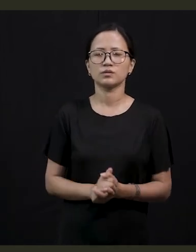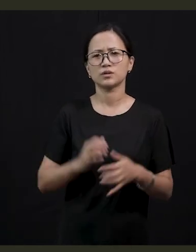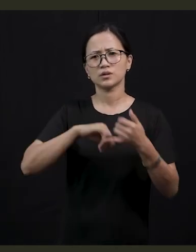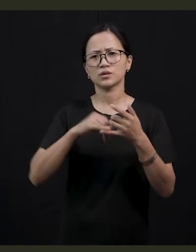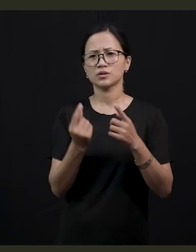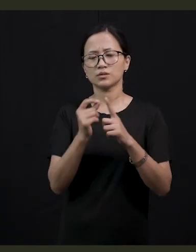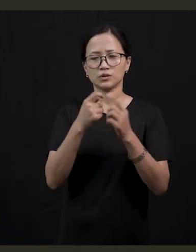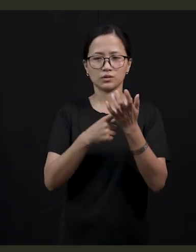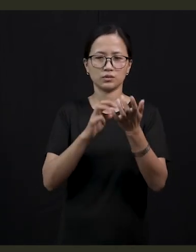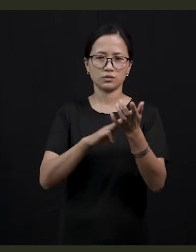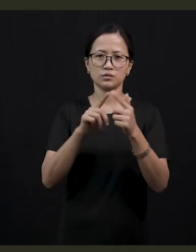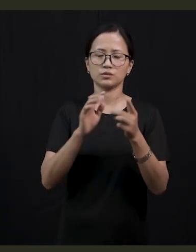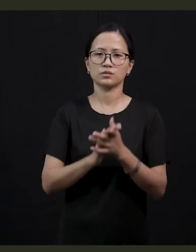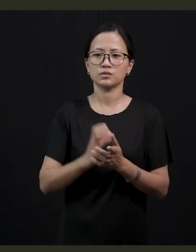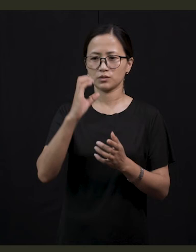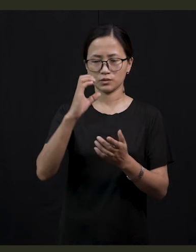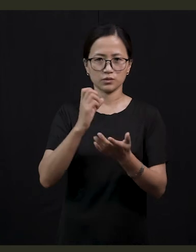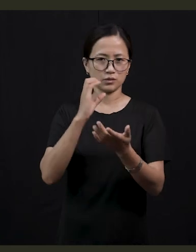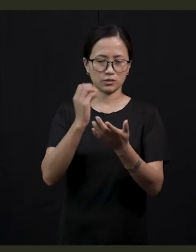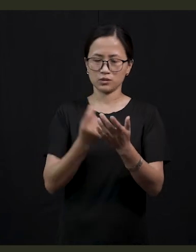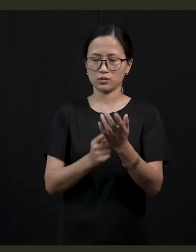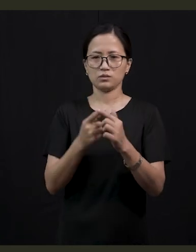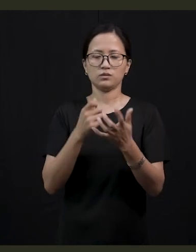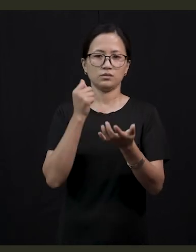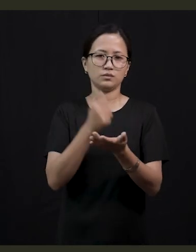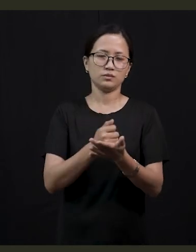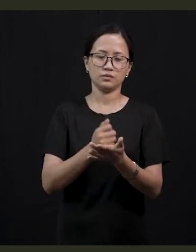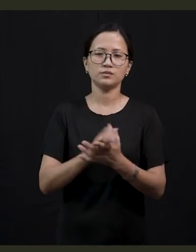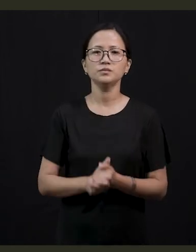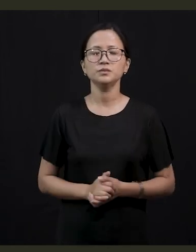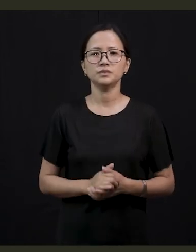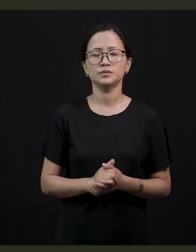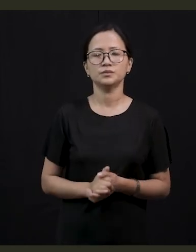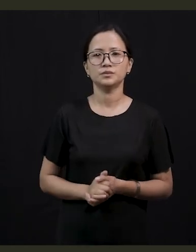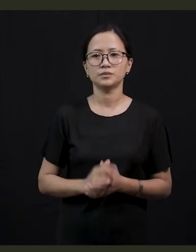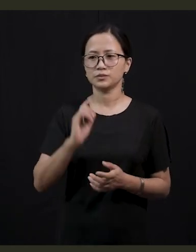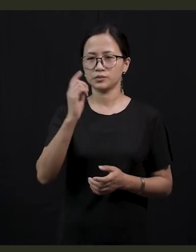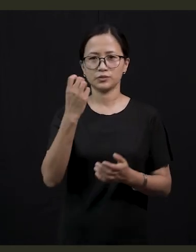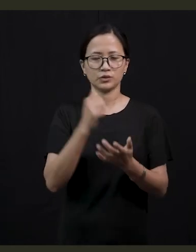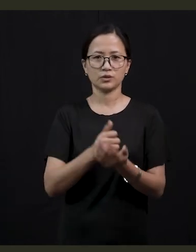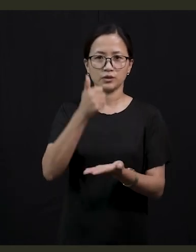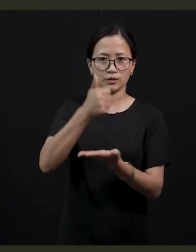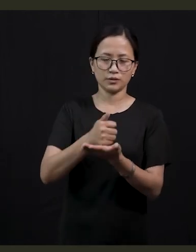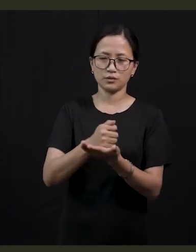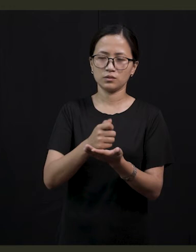But most of the time, the Supreme Court would not overrule the judgment. So these were the three